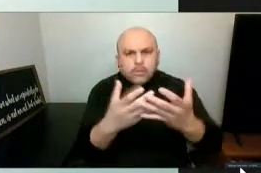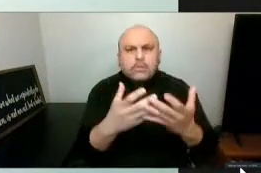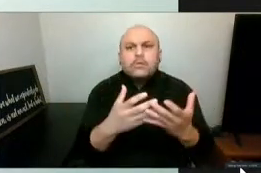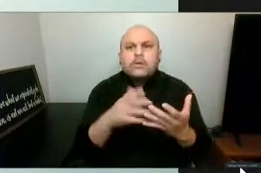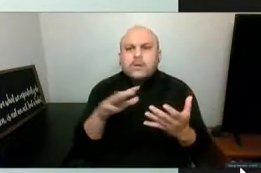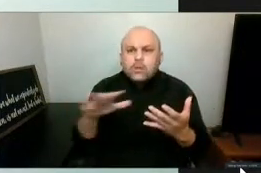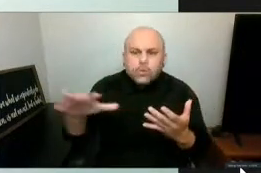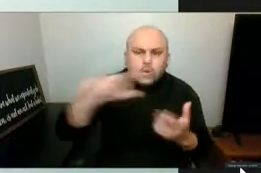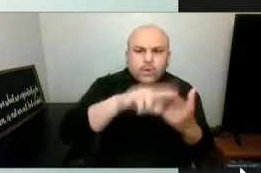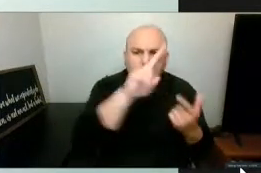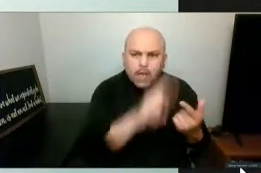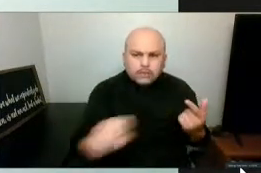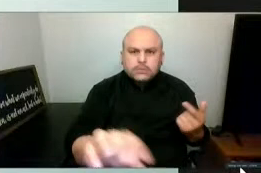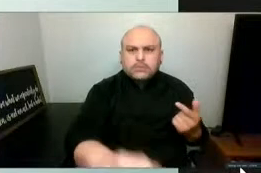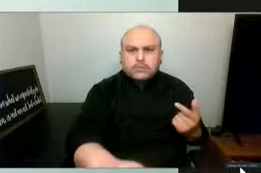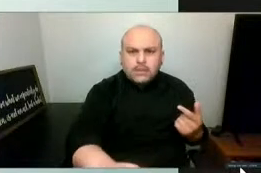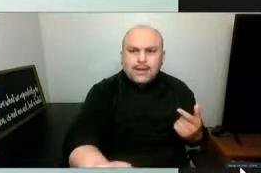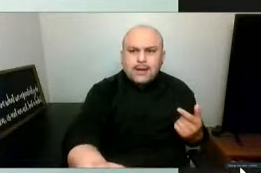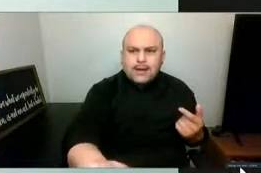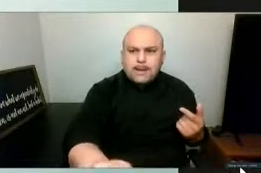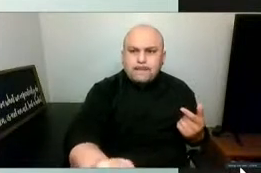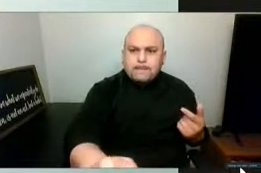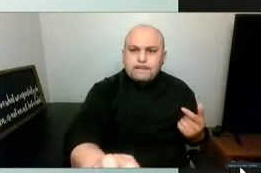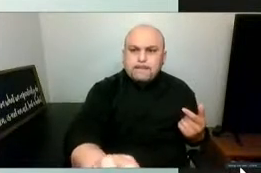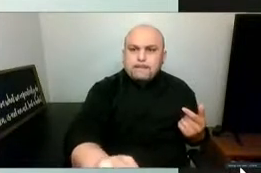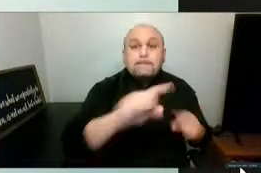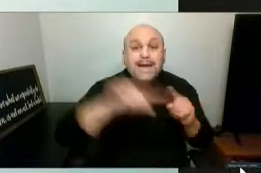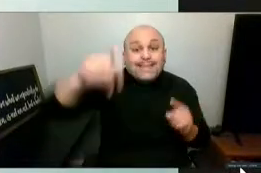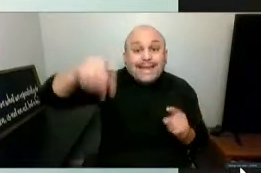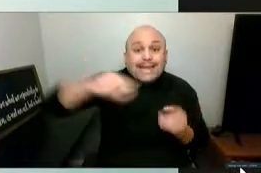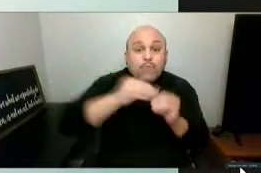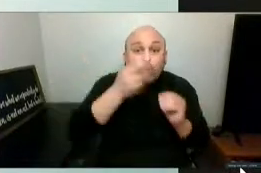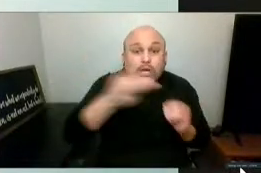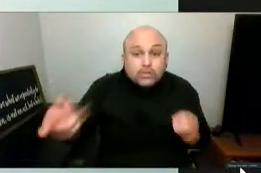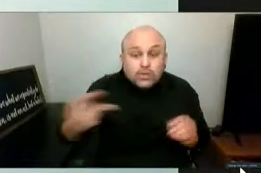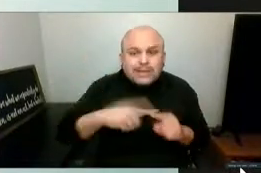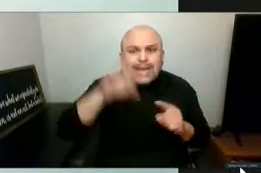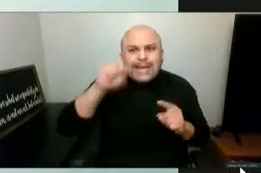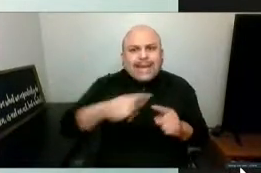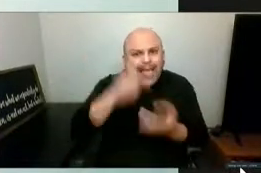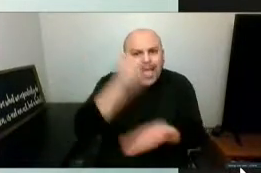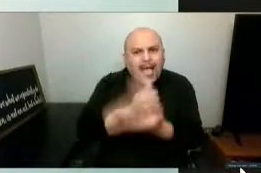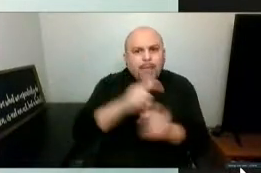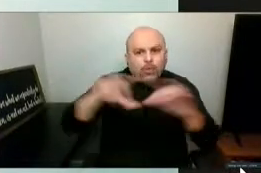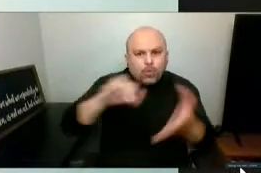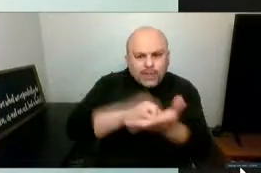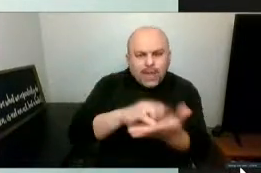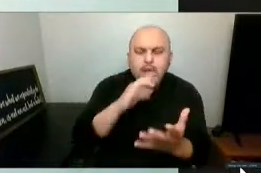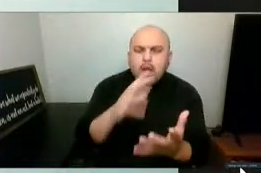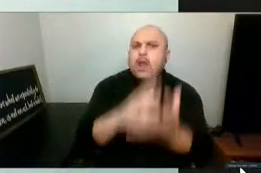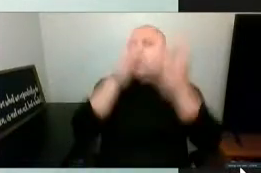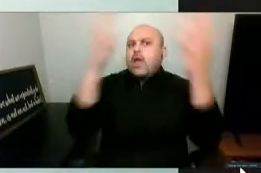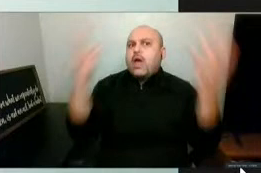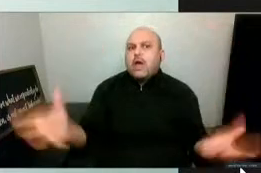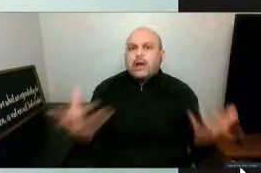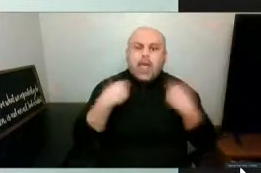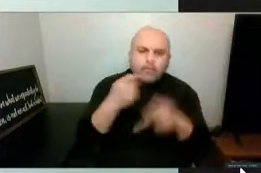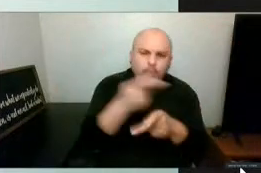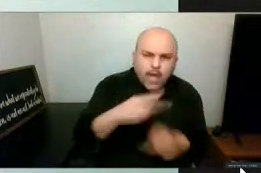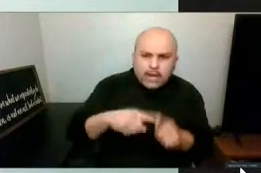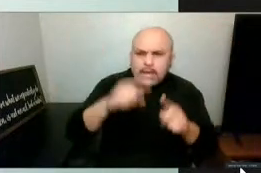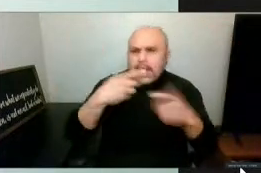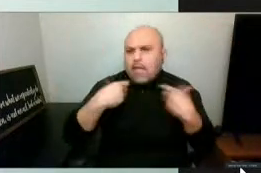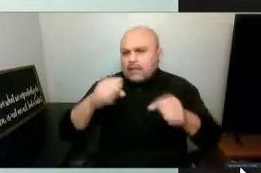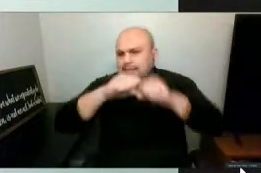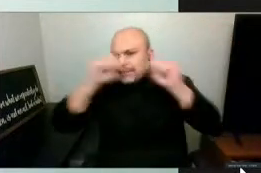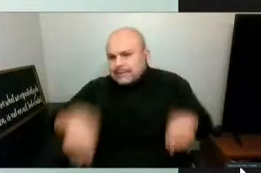and in our state, but they need resources and they need help to do it. Lots of healthcare providers and health systems can do this